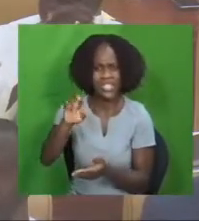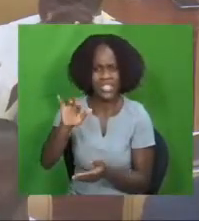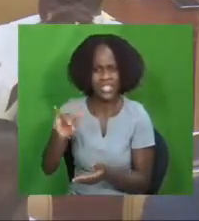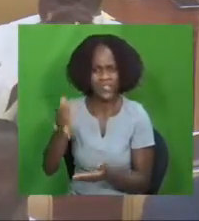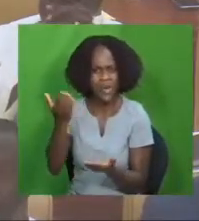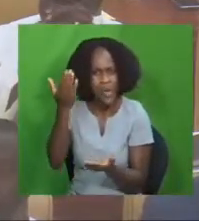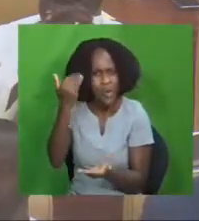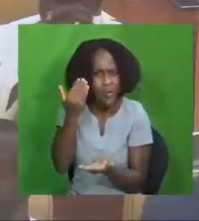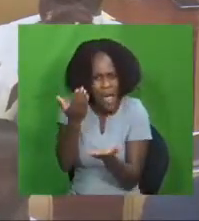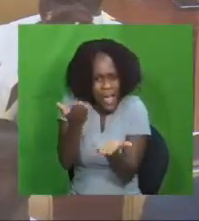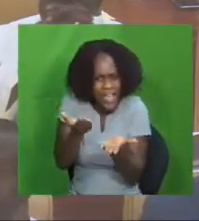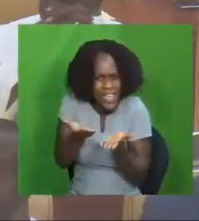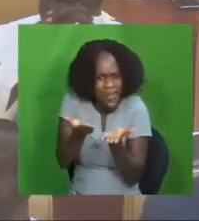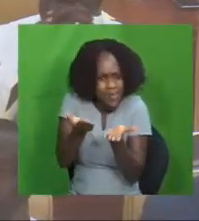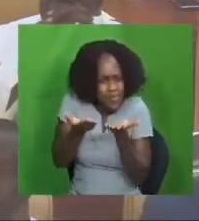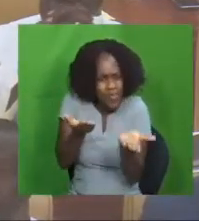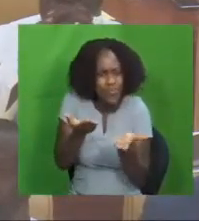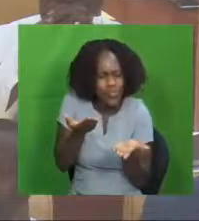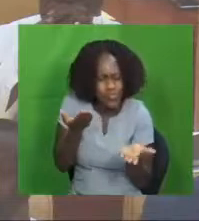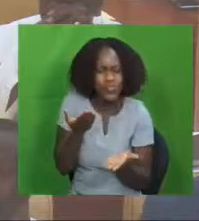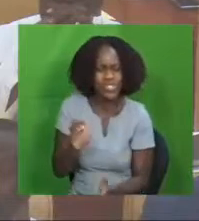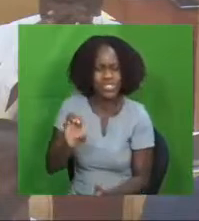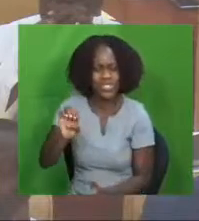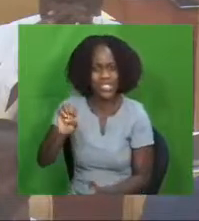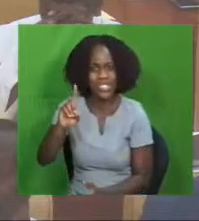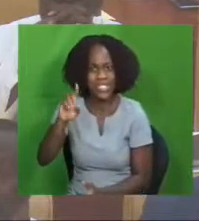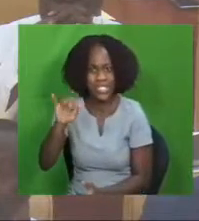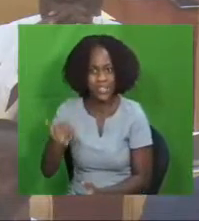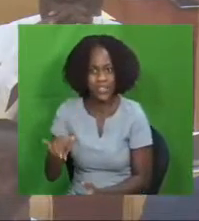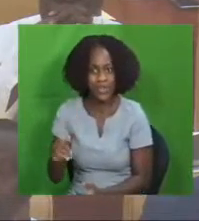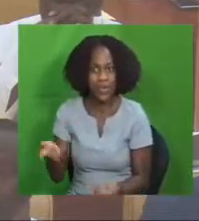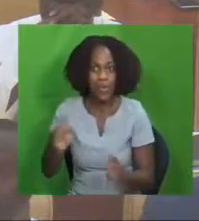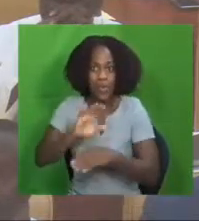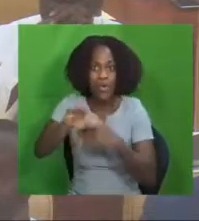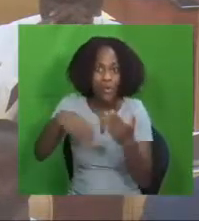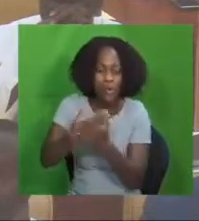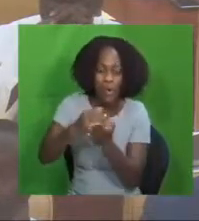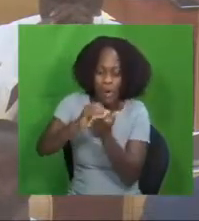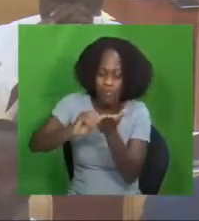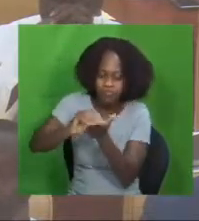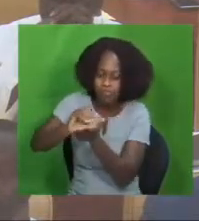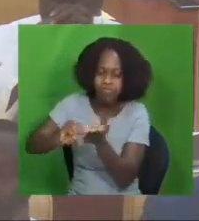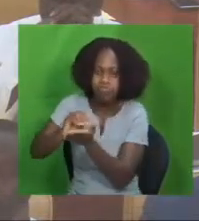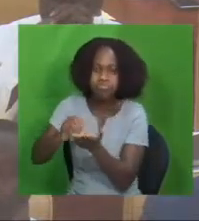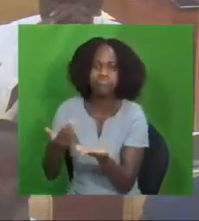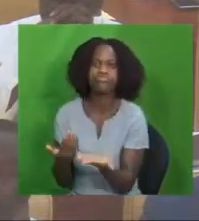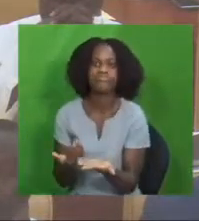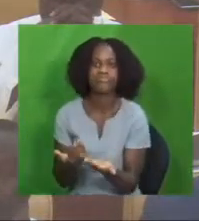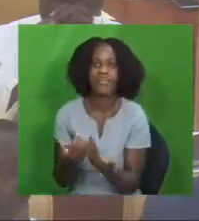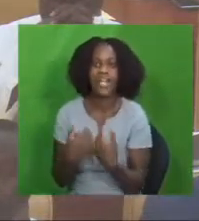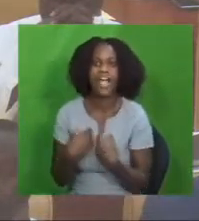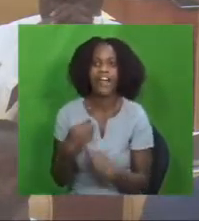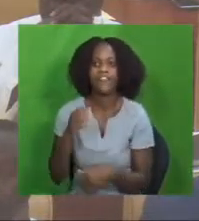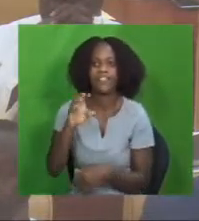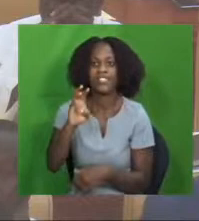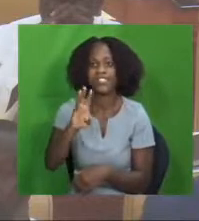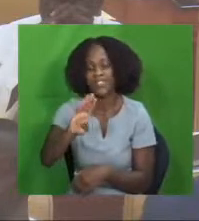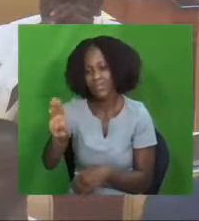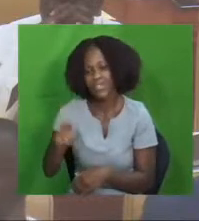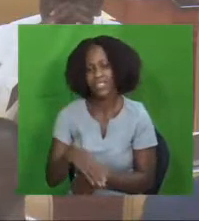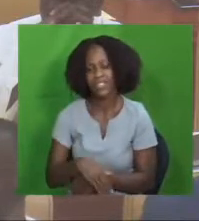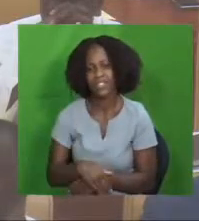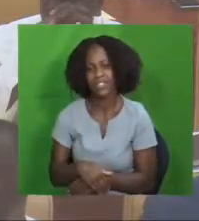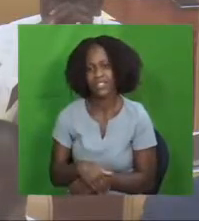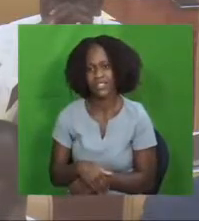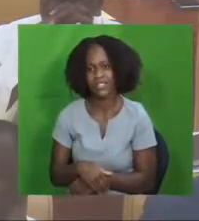Why are you still crying over e-levy when after cutting all of this, your deficit is only 6 billion? What